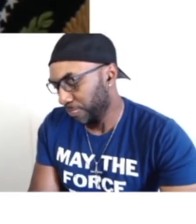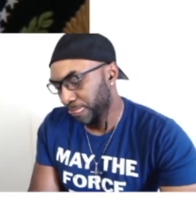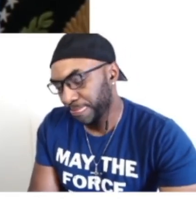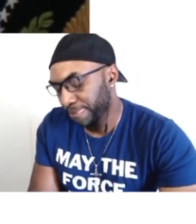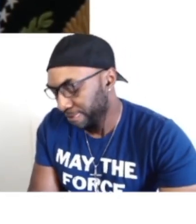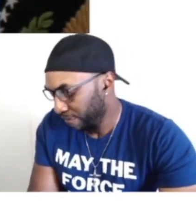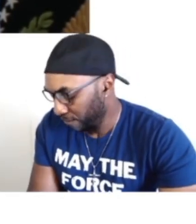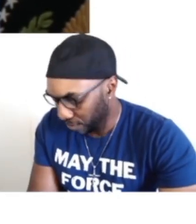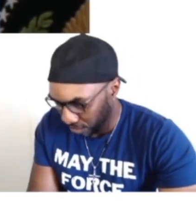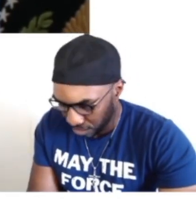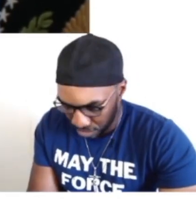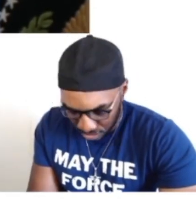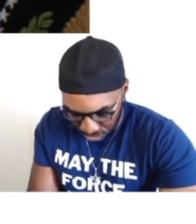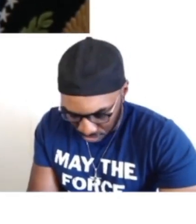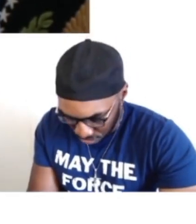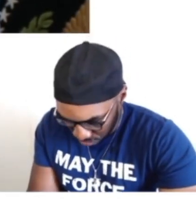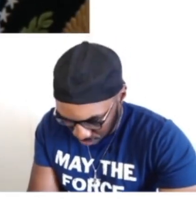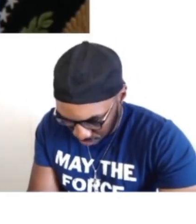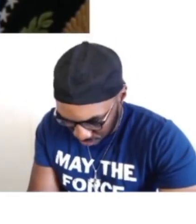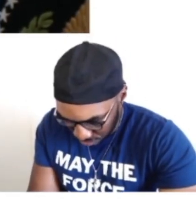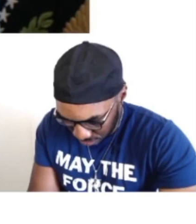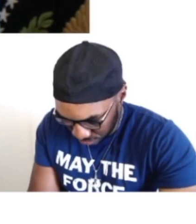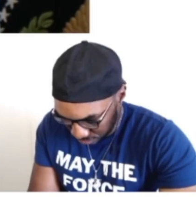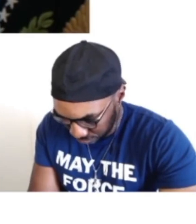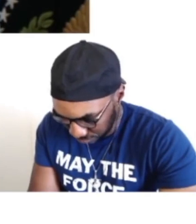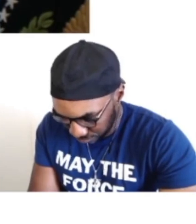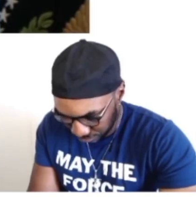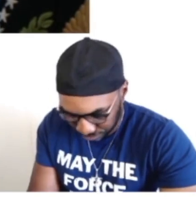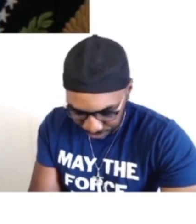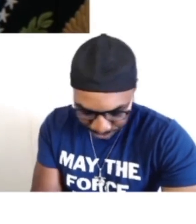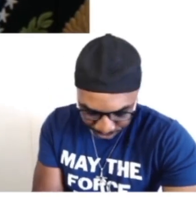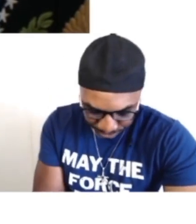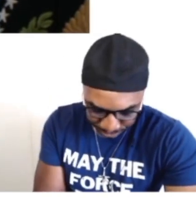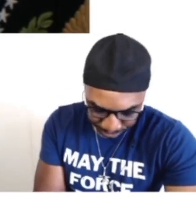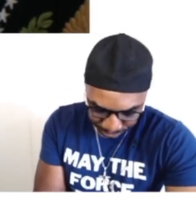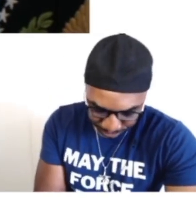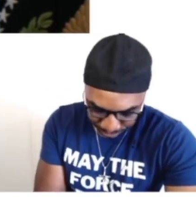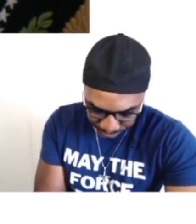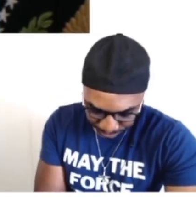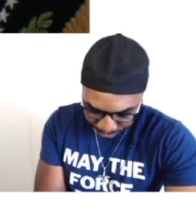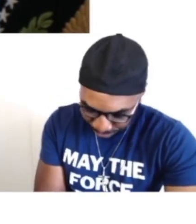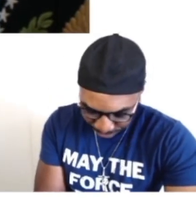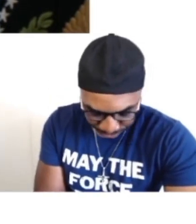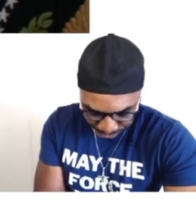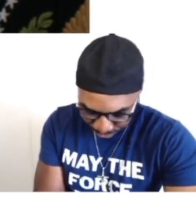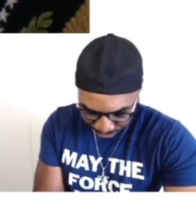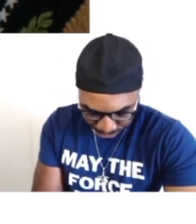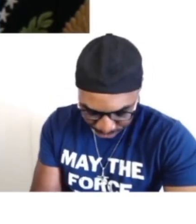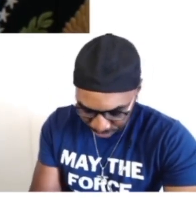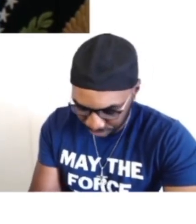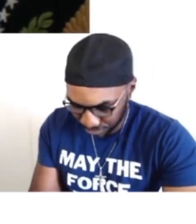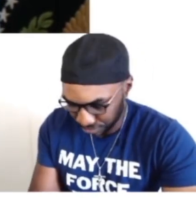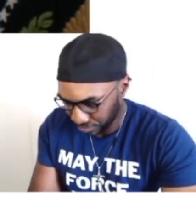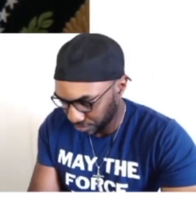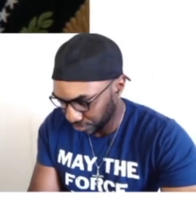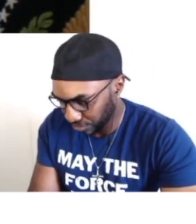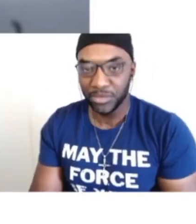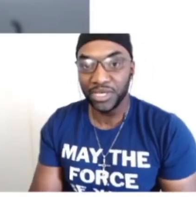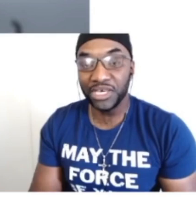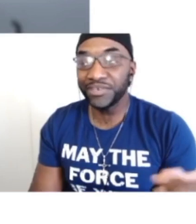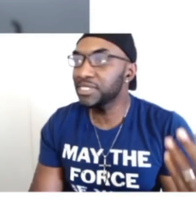want every American to know that I'm taking inflation very seriously, and it's my top domestic